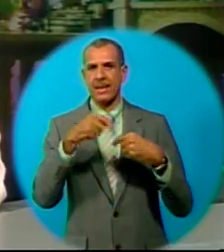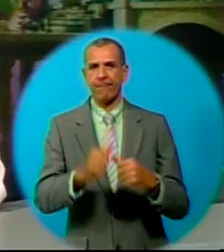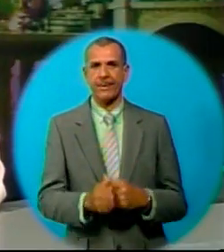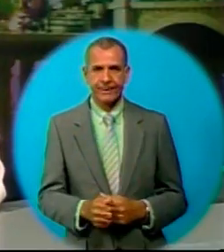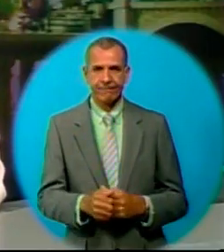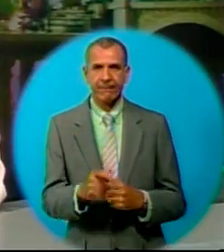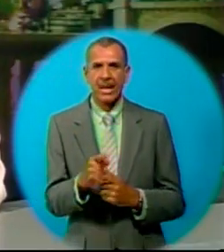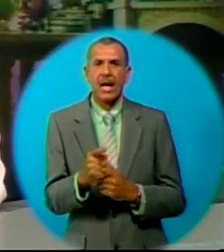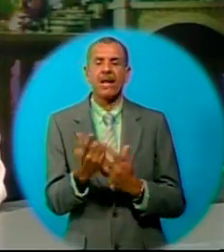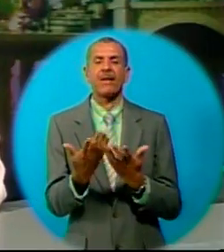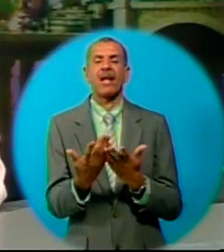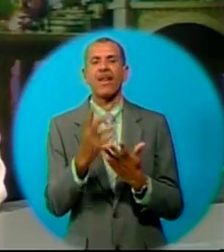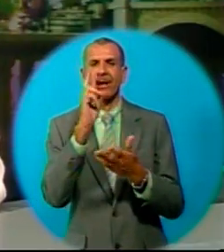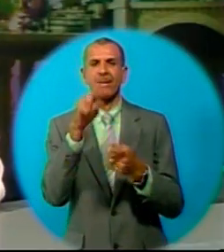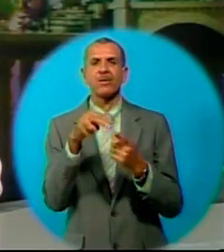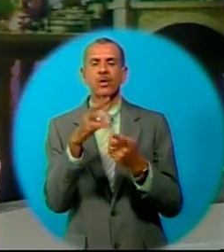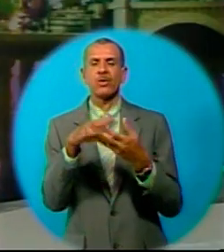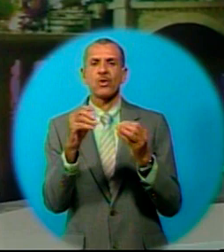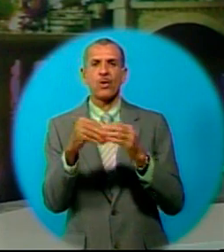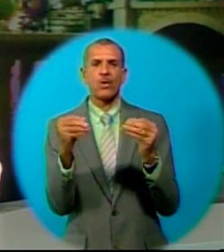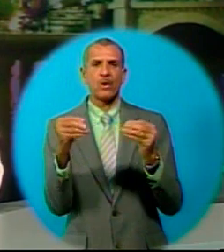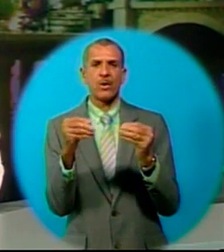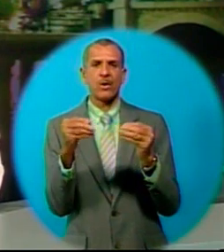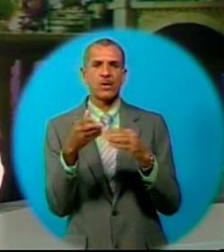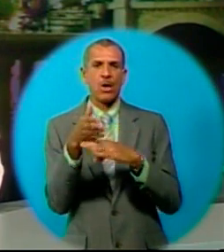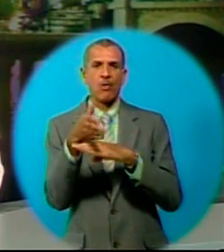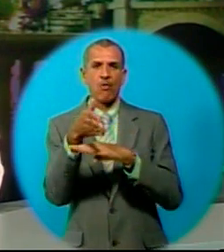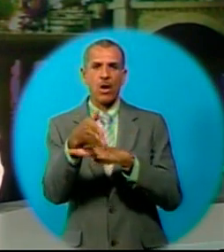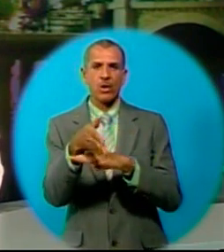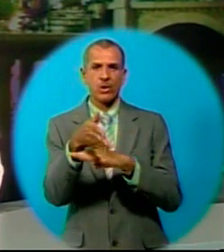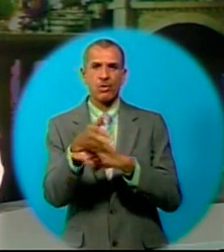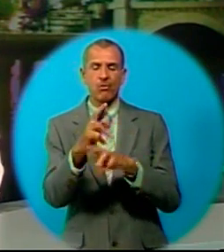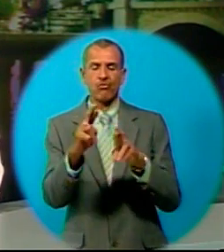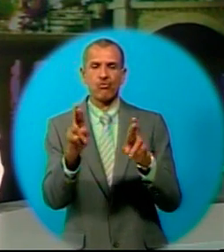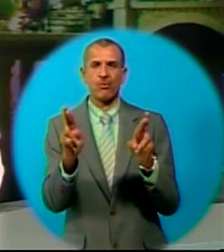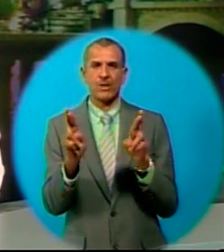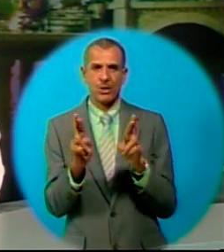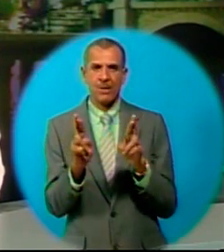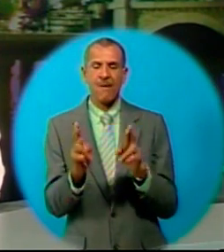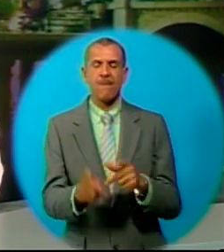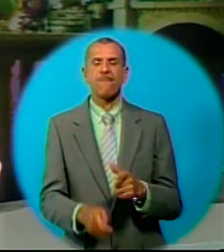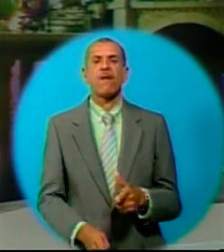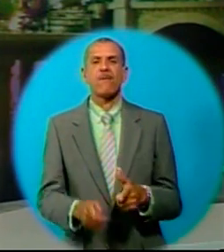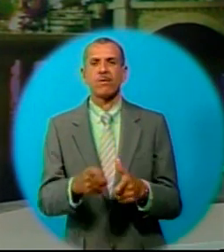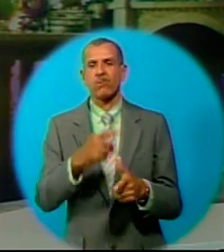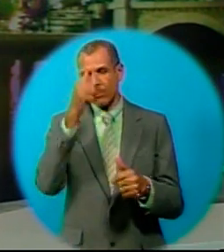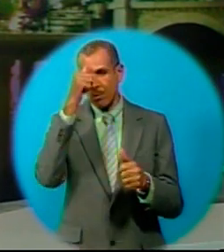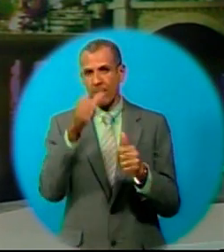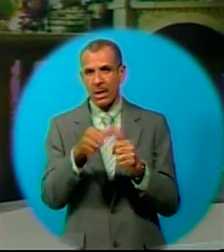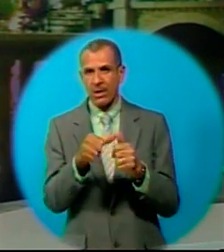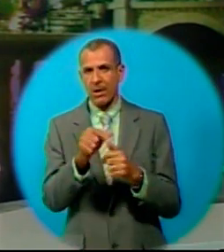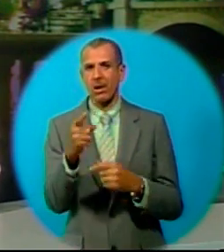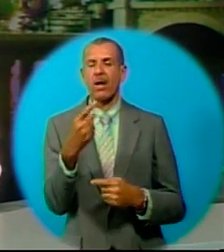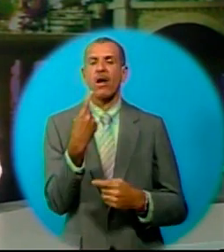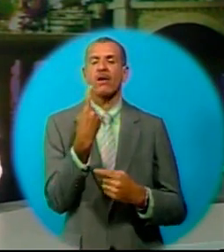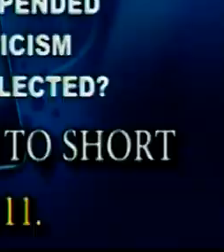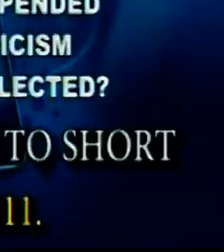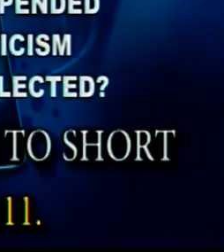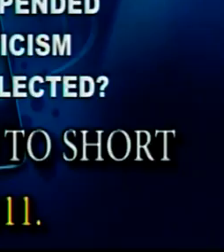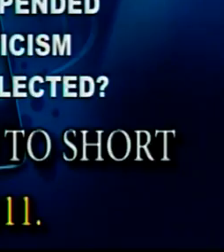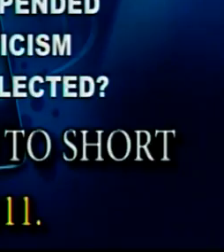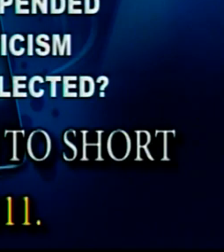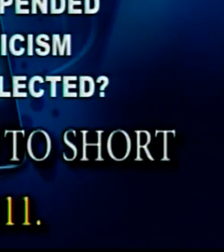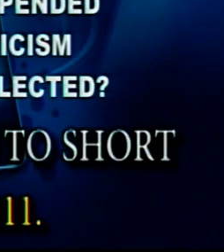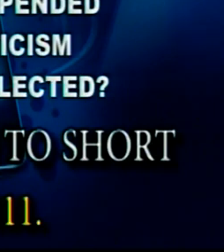Still to come, we have a look at some of the stories making headlines across the region. But first, a reminder that we want to hear from you on this question.